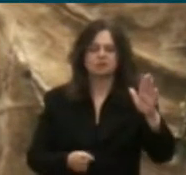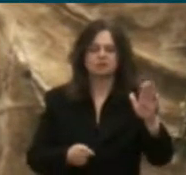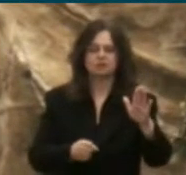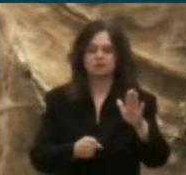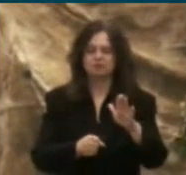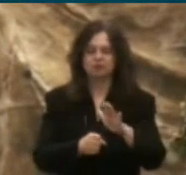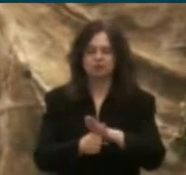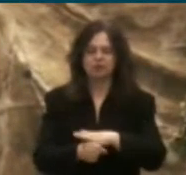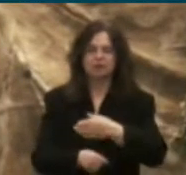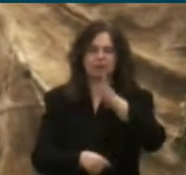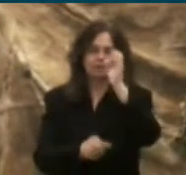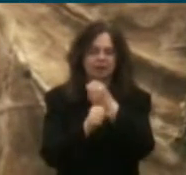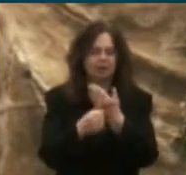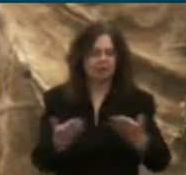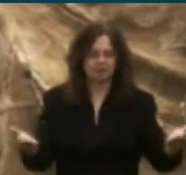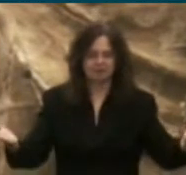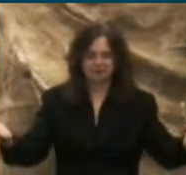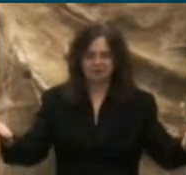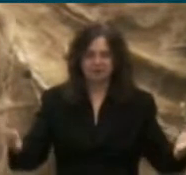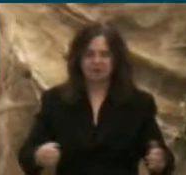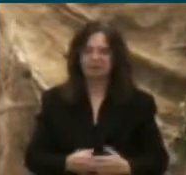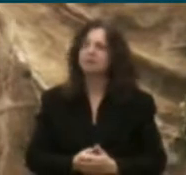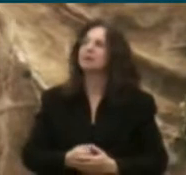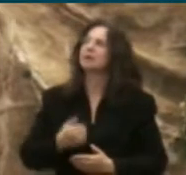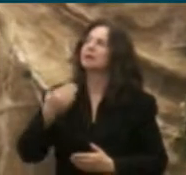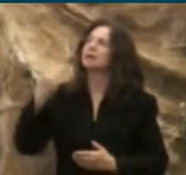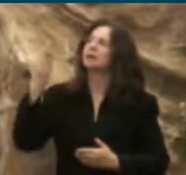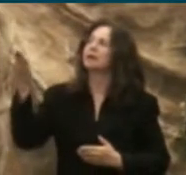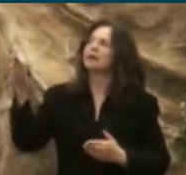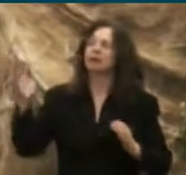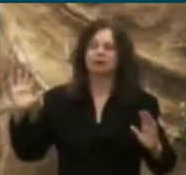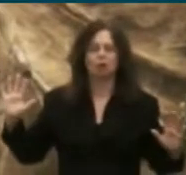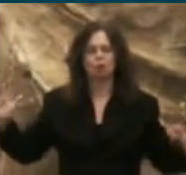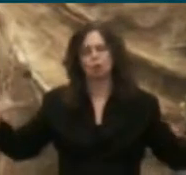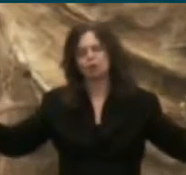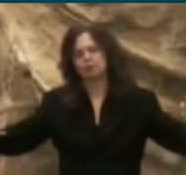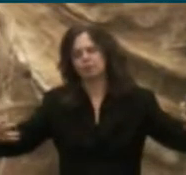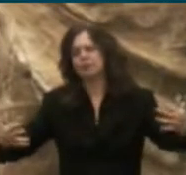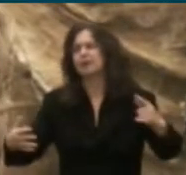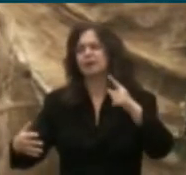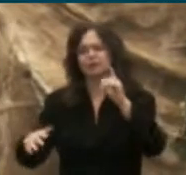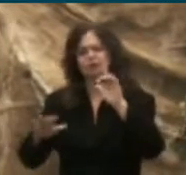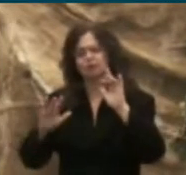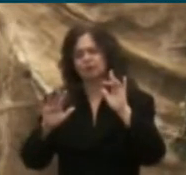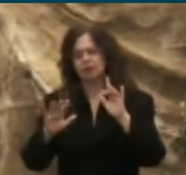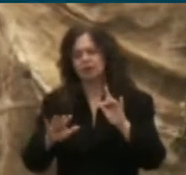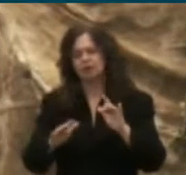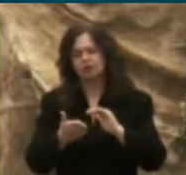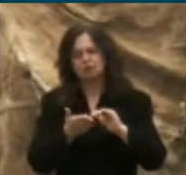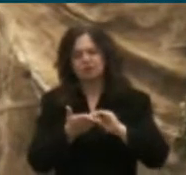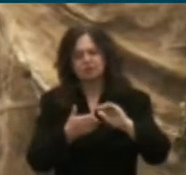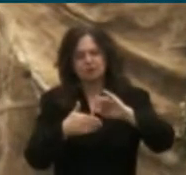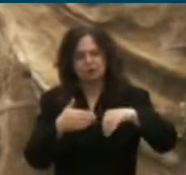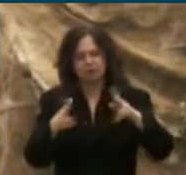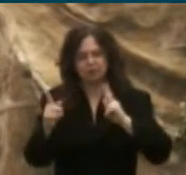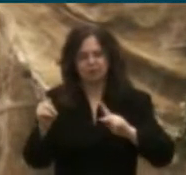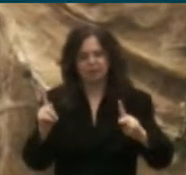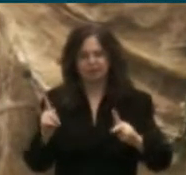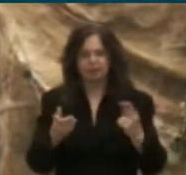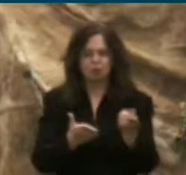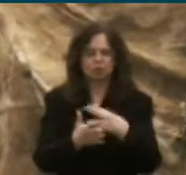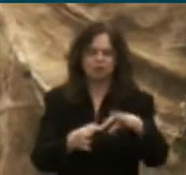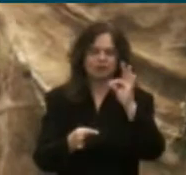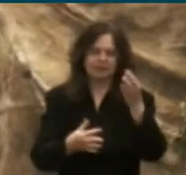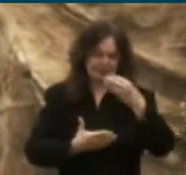creation with abundance, Christ, who spreads his arms in forgiveness, Holy Spirit, who draws ever near to